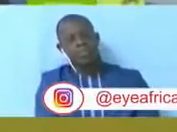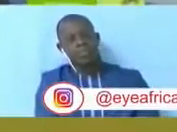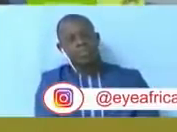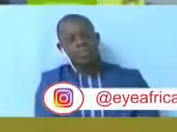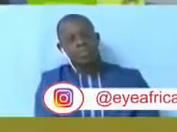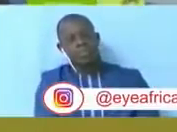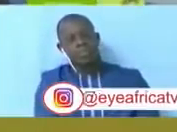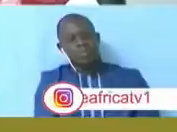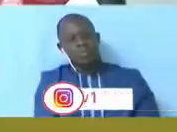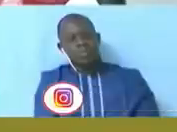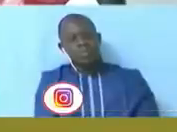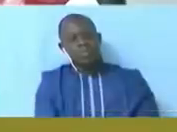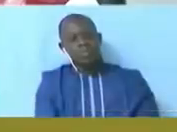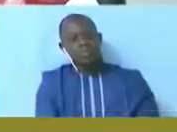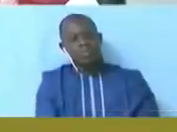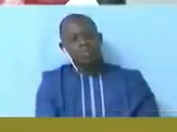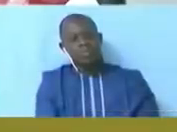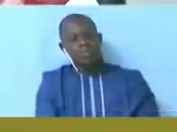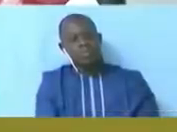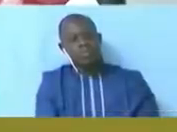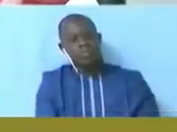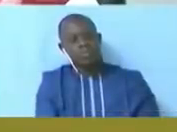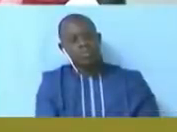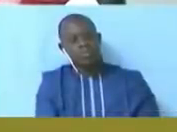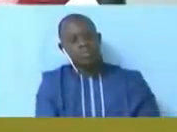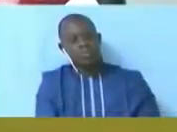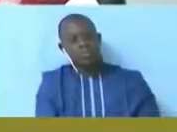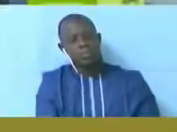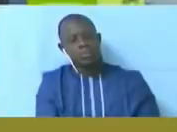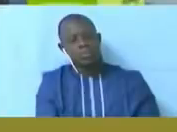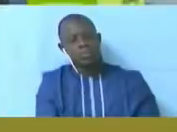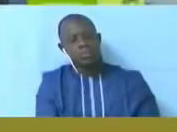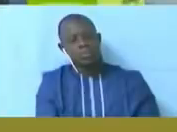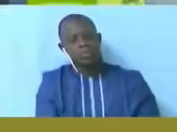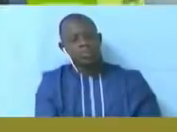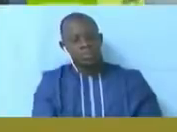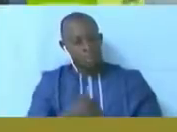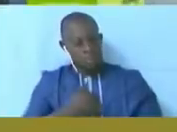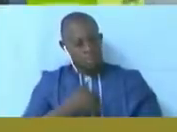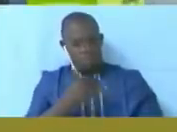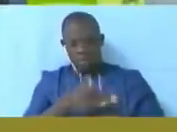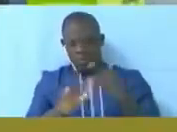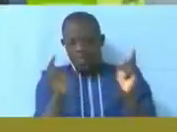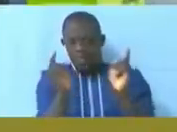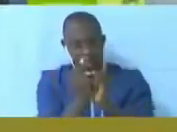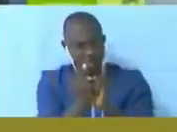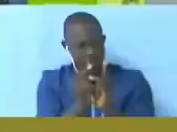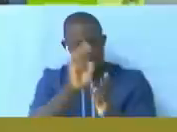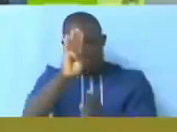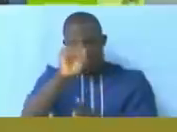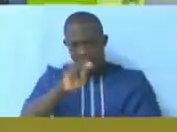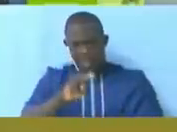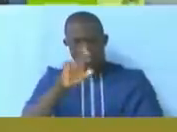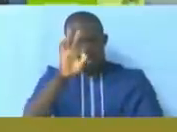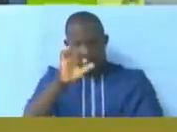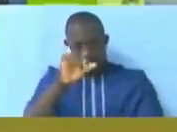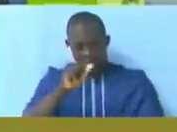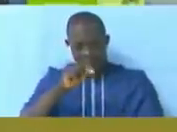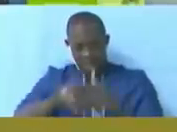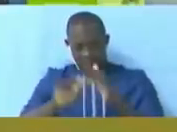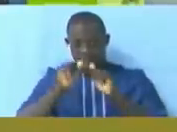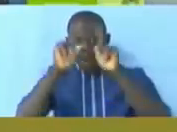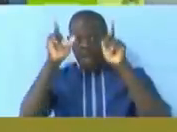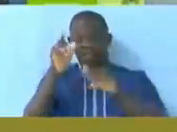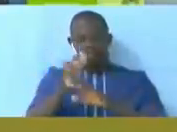moliti meyalon ko ayodolu maranyame ngatente ate kuno lantema. I've never met him in life before, but from what he has been hearing from